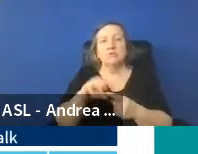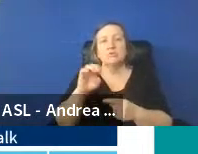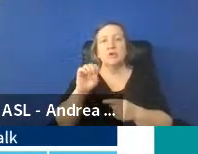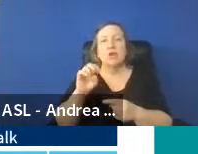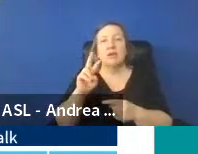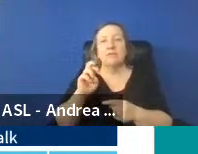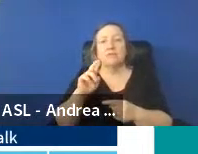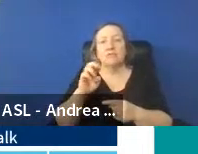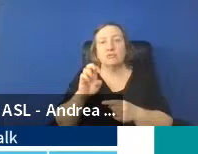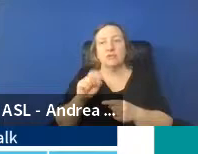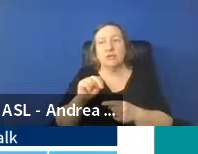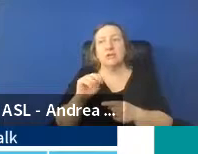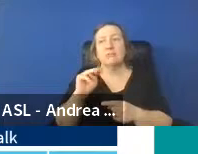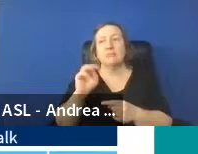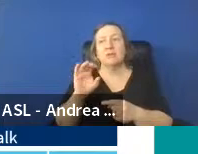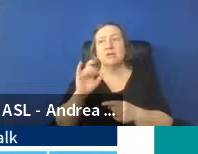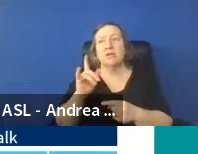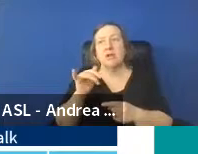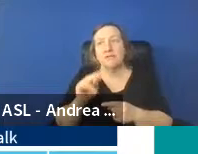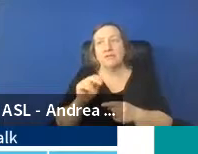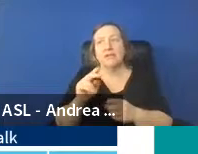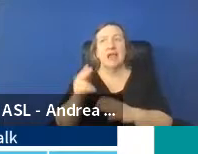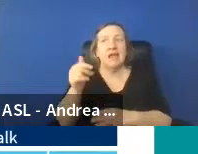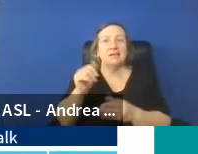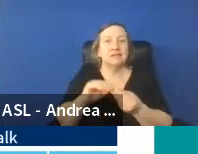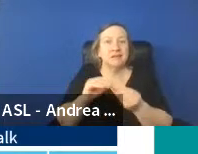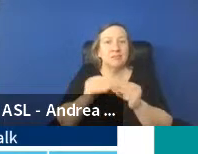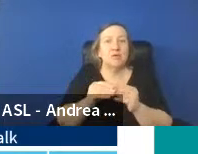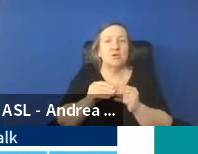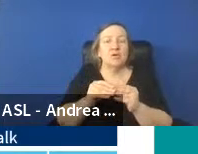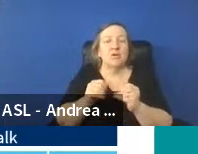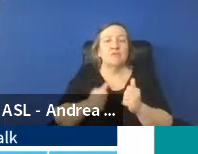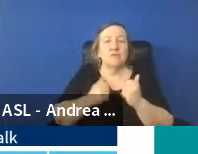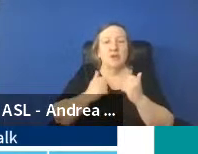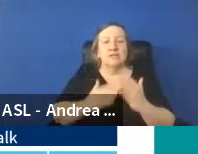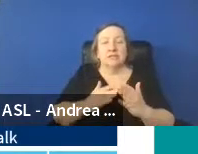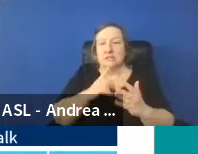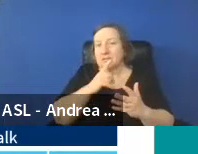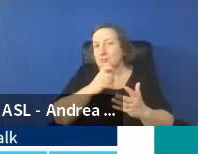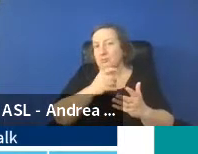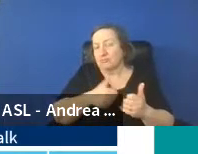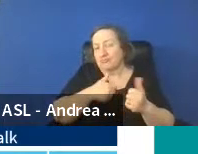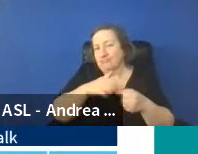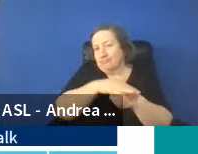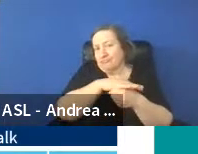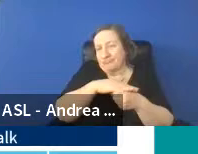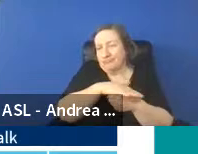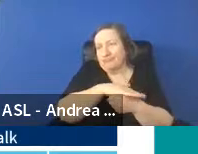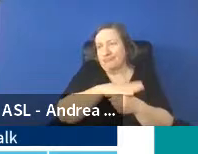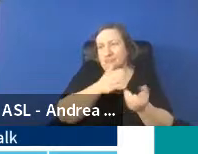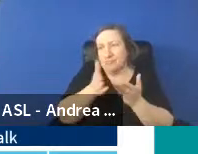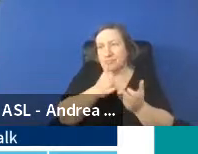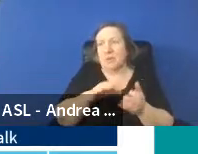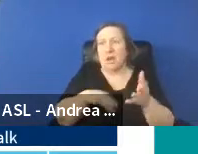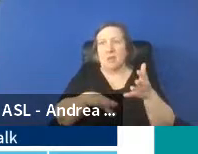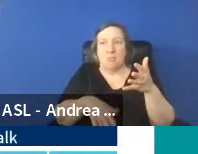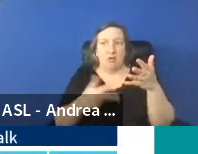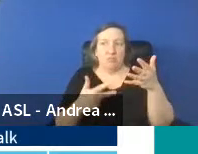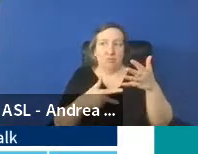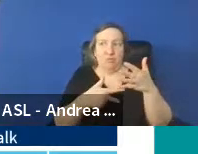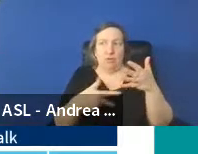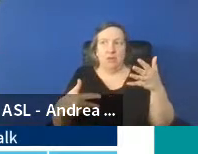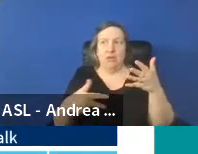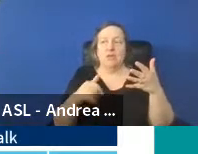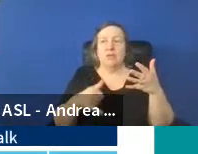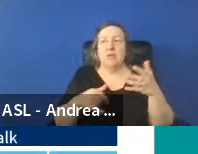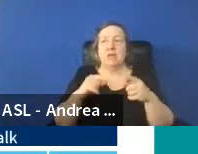or McLaughlin are the next highest in terms of number of residents served. And then the bottom three are the ones that just